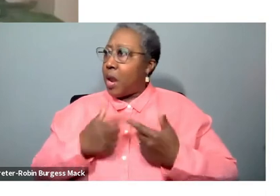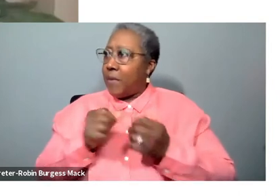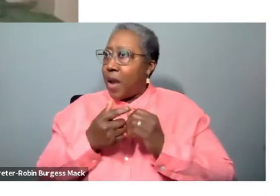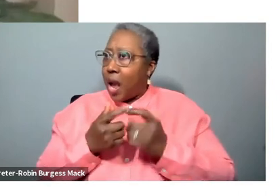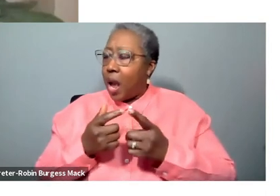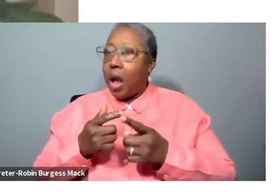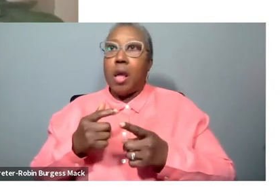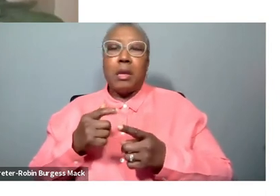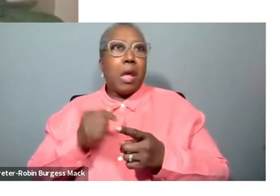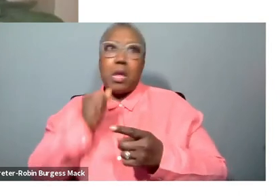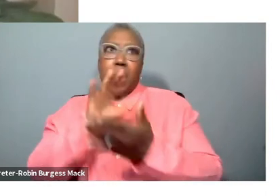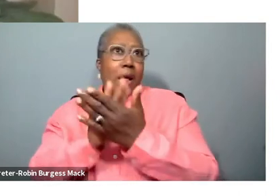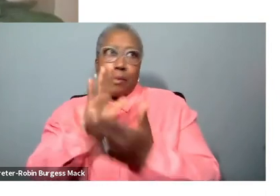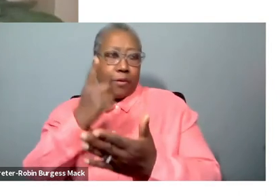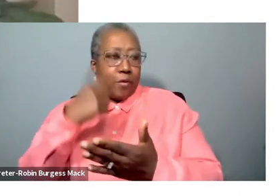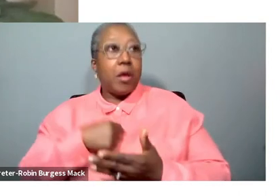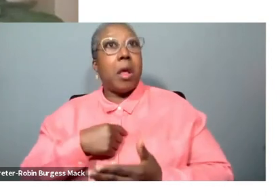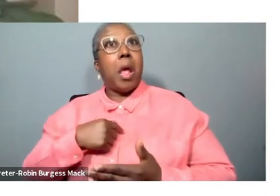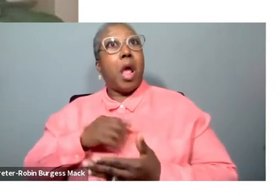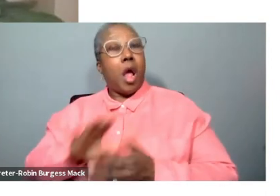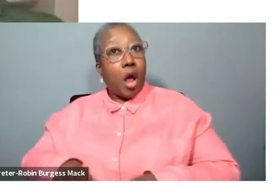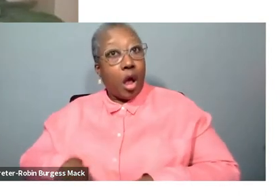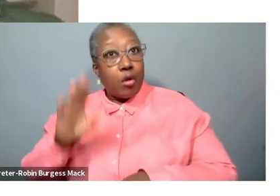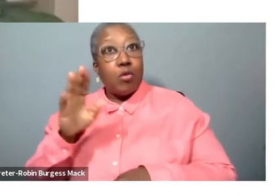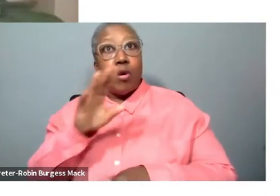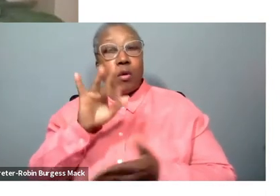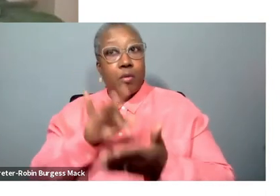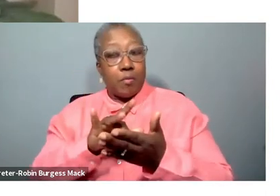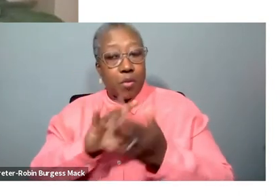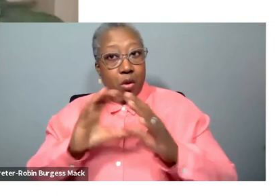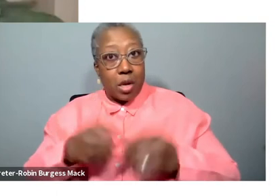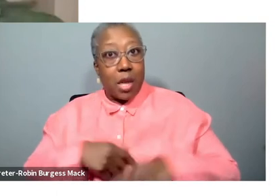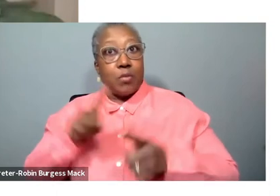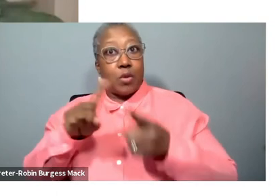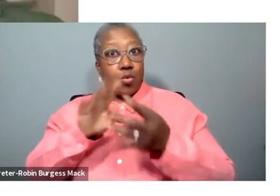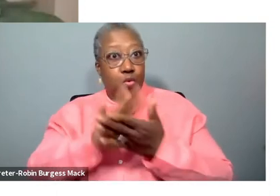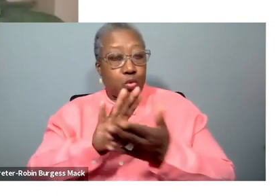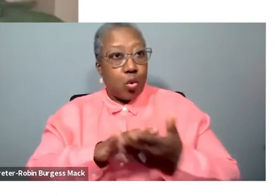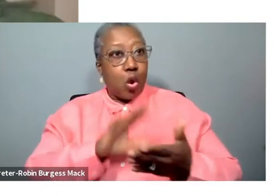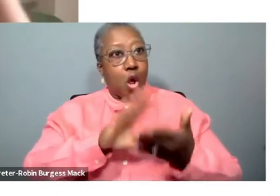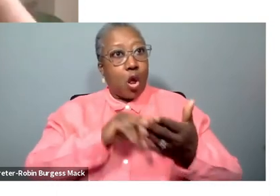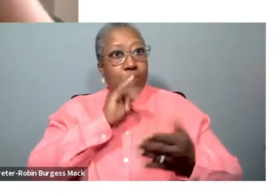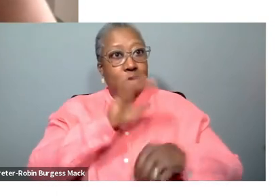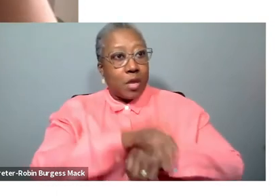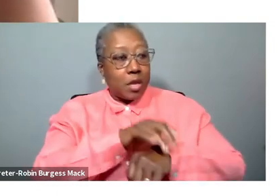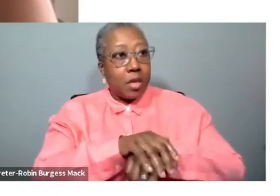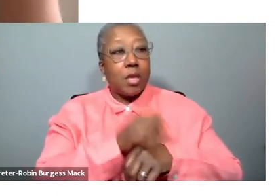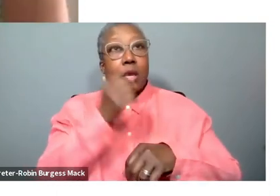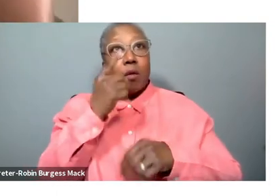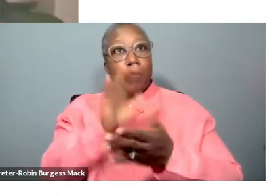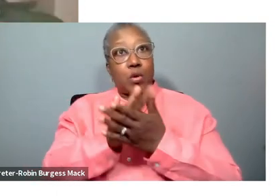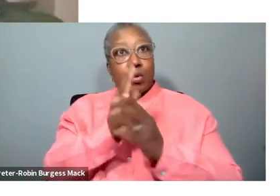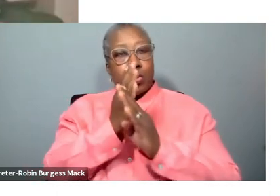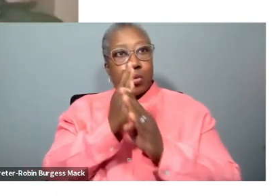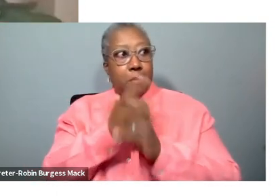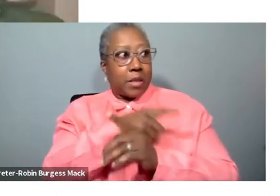grew up middle class. I went to school. I learned to speak English. But from the school bus, you know, I would